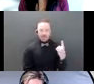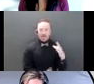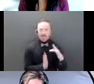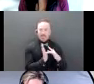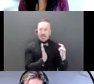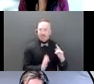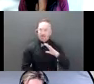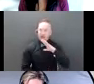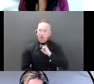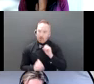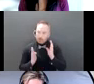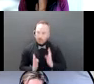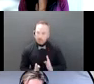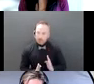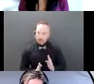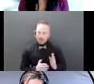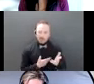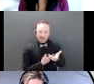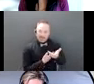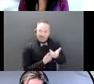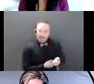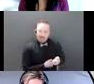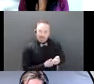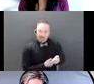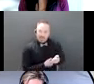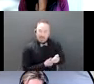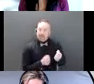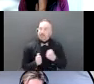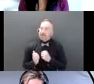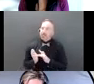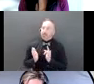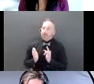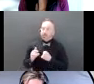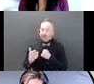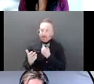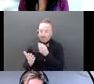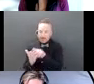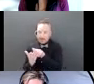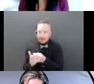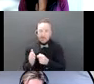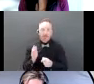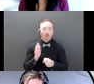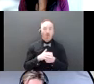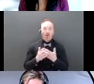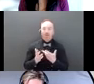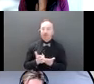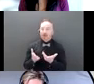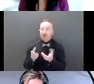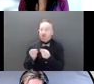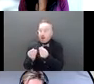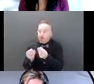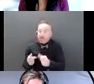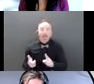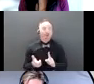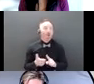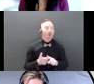taking advantage of them. And taking advantage of their finances or their valuable, their property, for that person's own